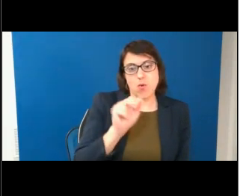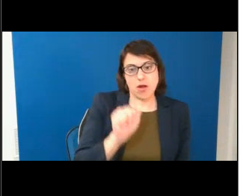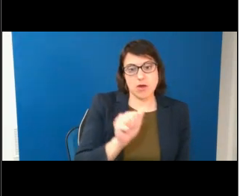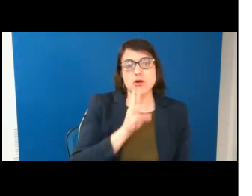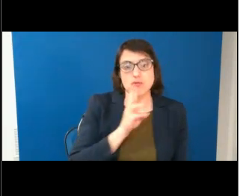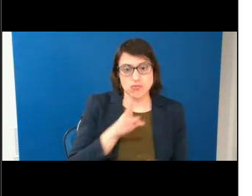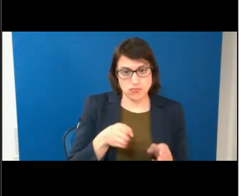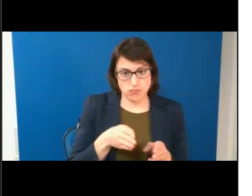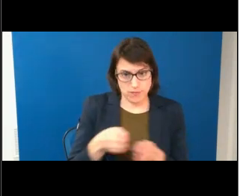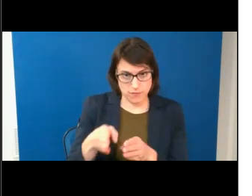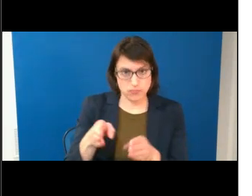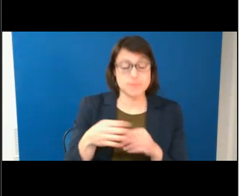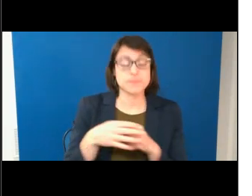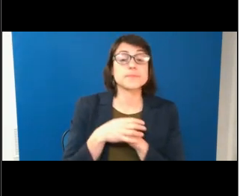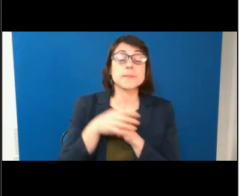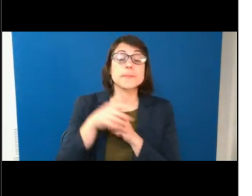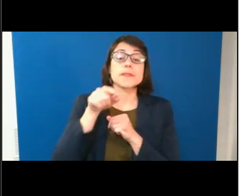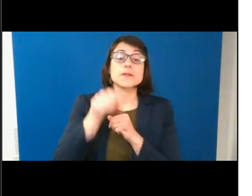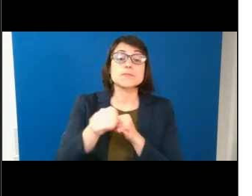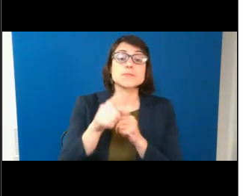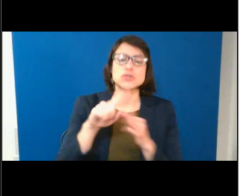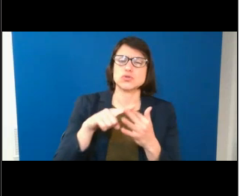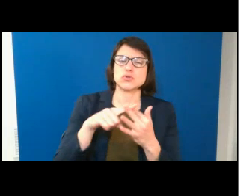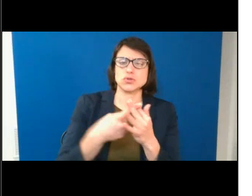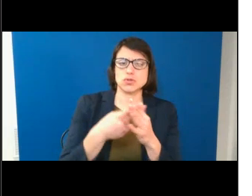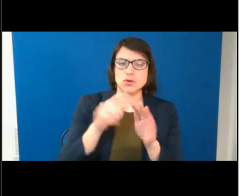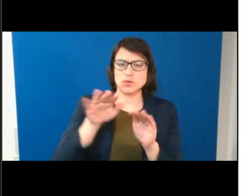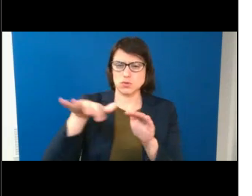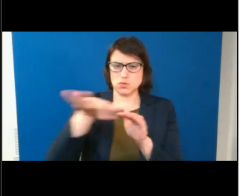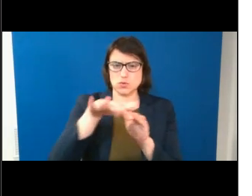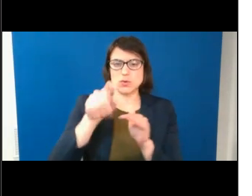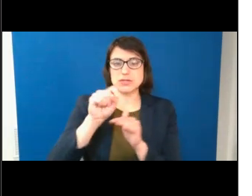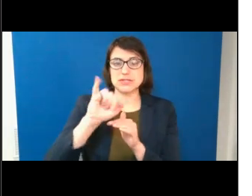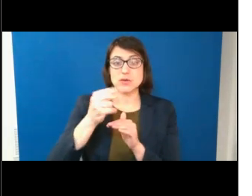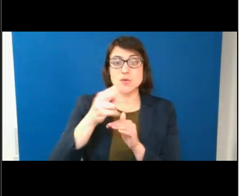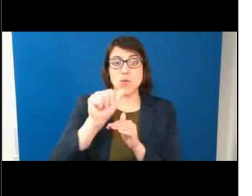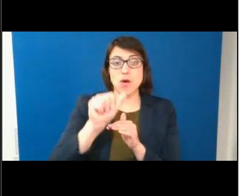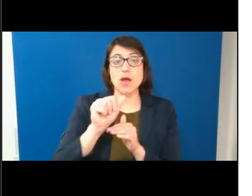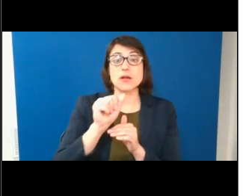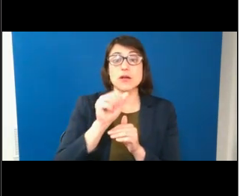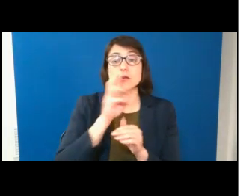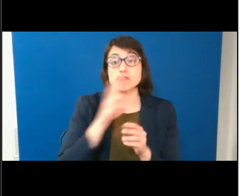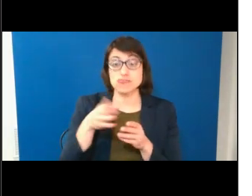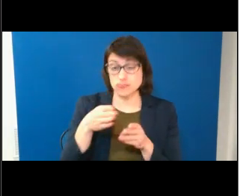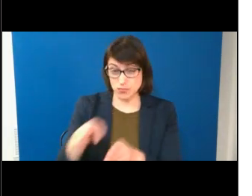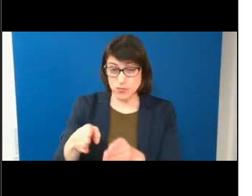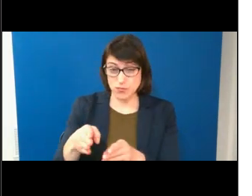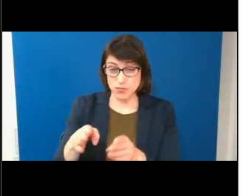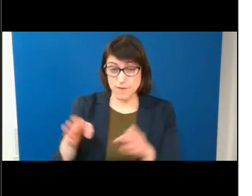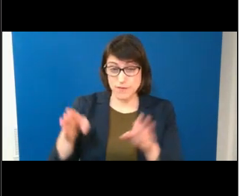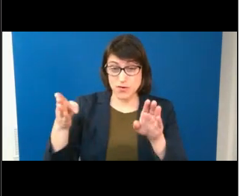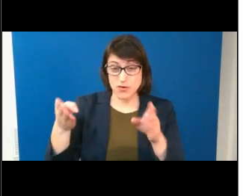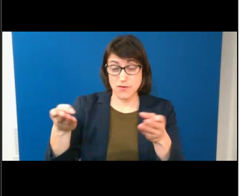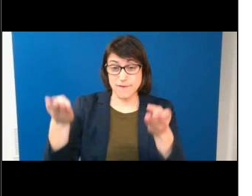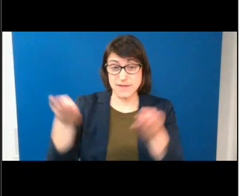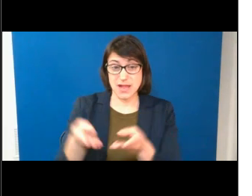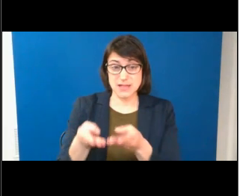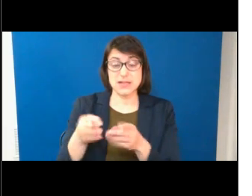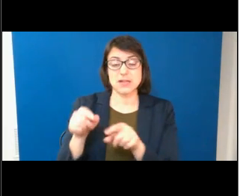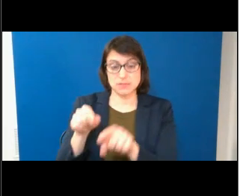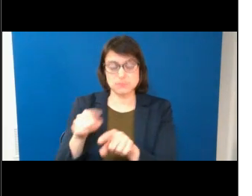start to get towards the Tijuana River Valley. And then in the mountains just behind it is the city of Tijuana. So you can see just how close the reserve